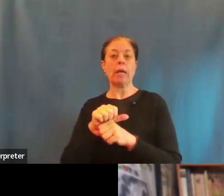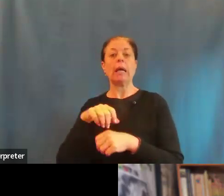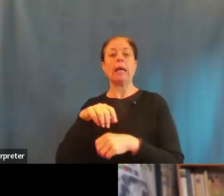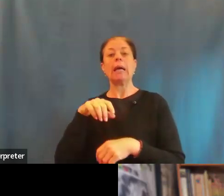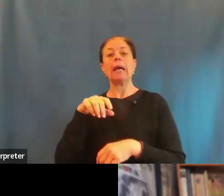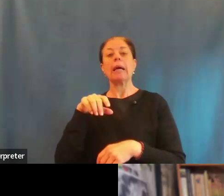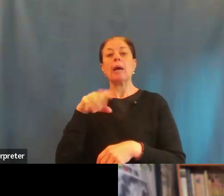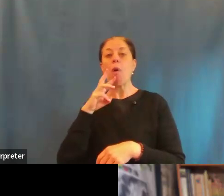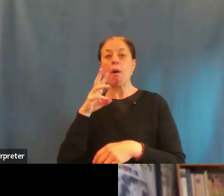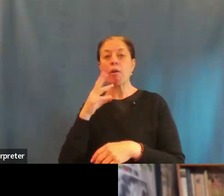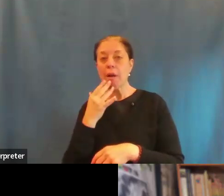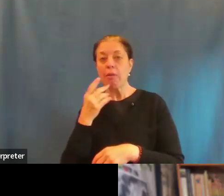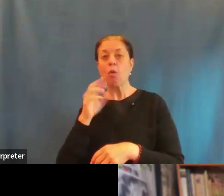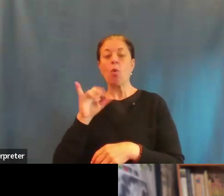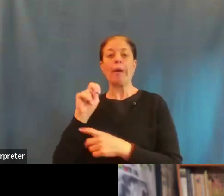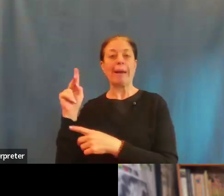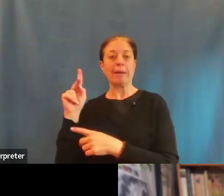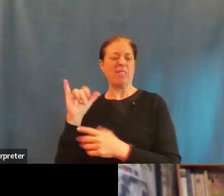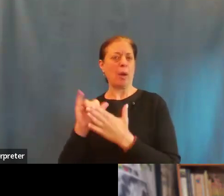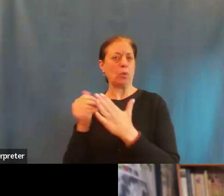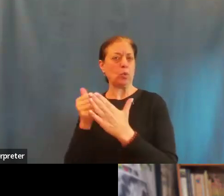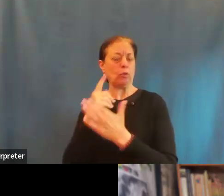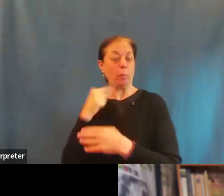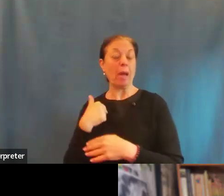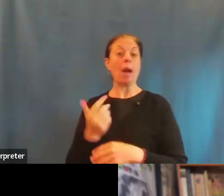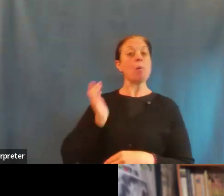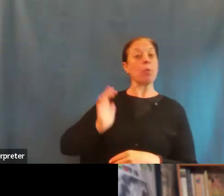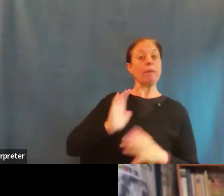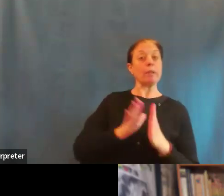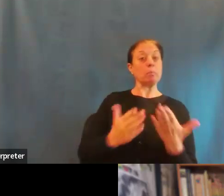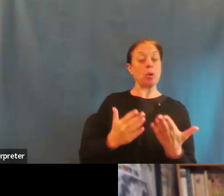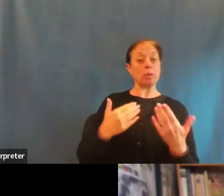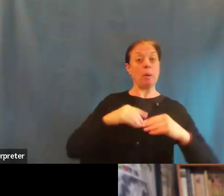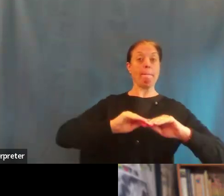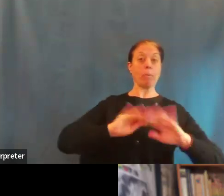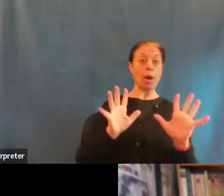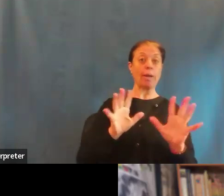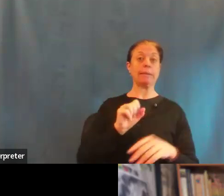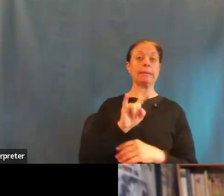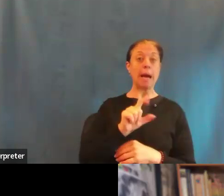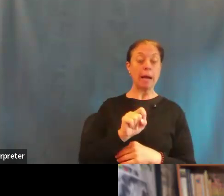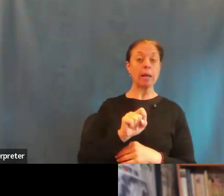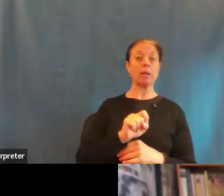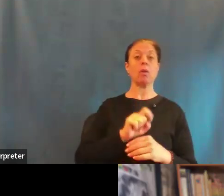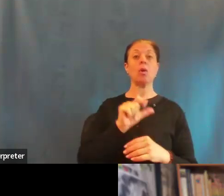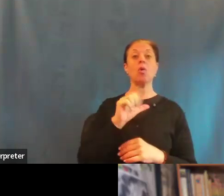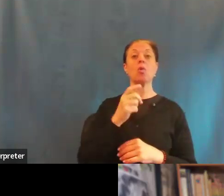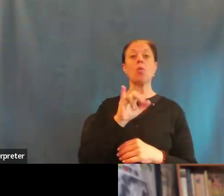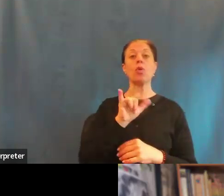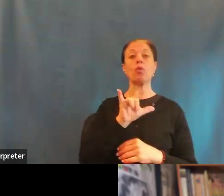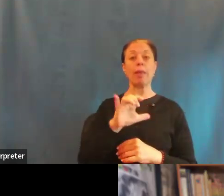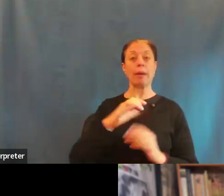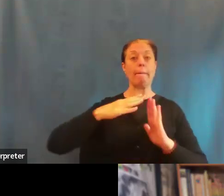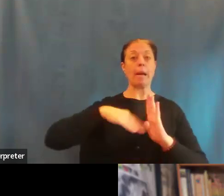So that was really a journey for myself. My previous books were mostly done in a brighter style with acrylic paint,